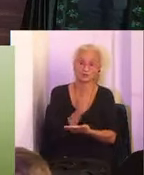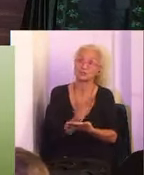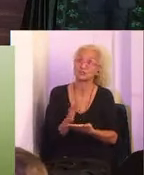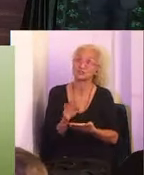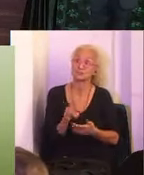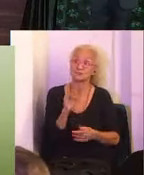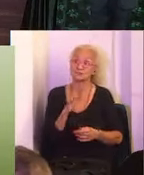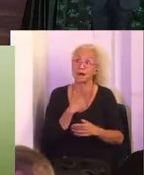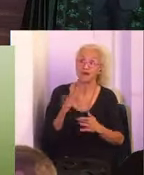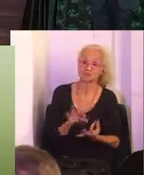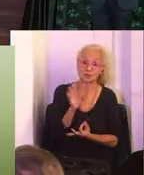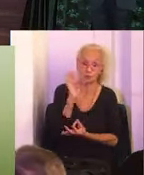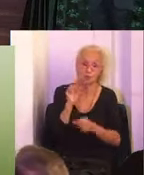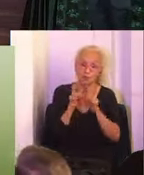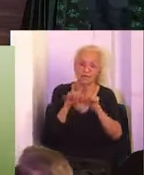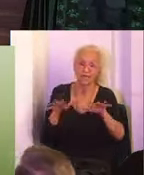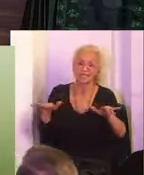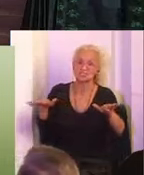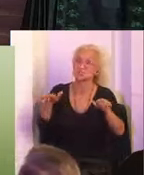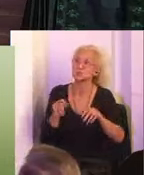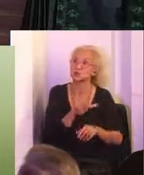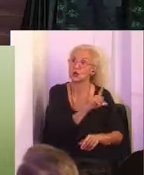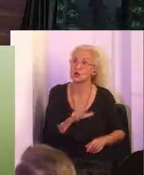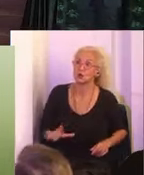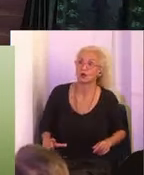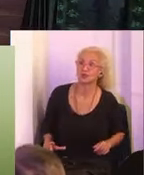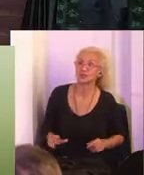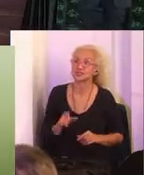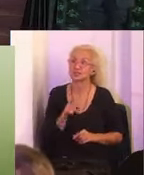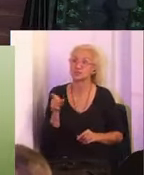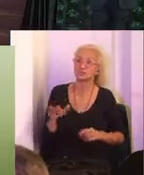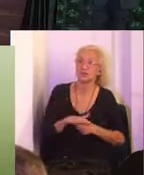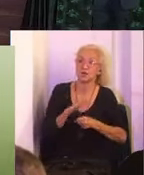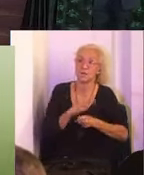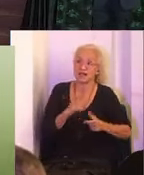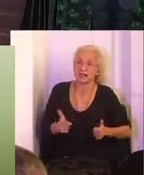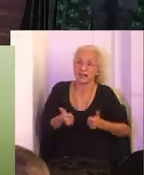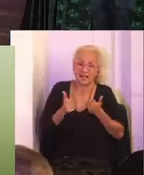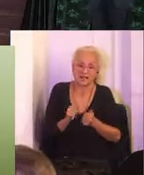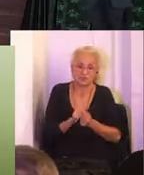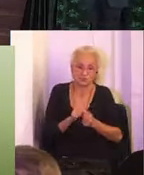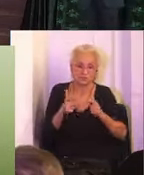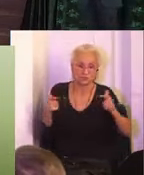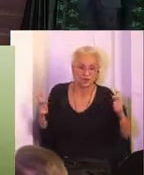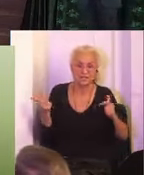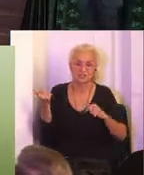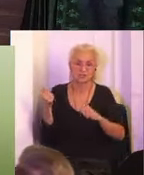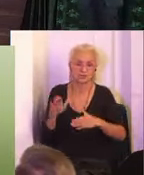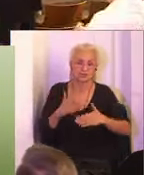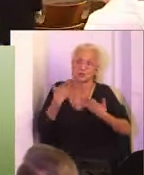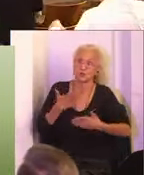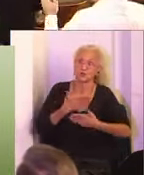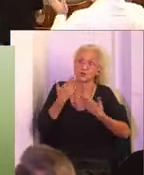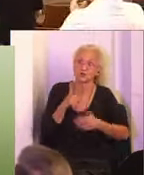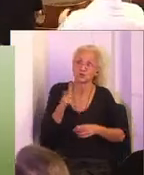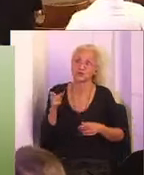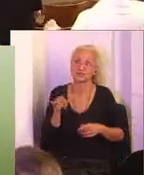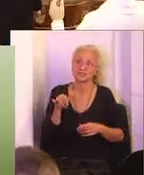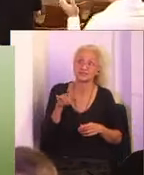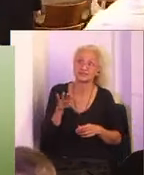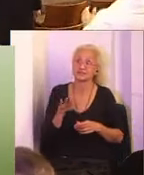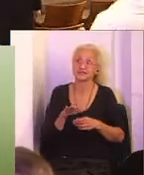song. My soul will bless you, Lord. You fill my life with greater joy.